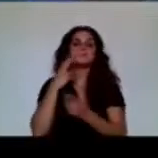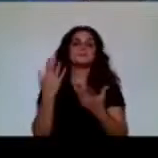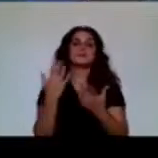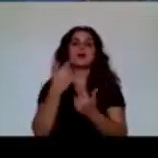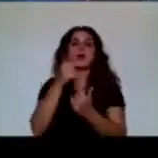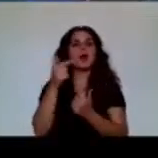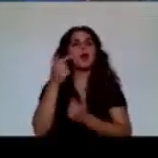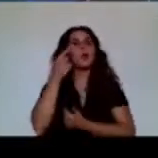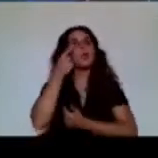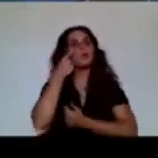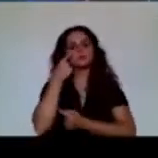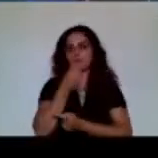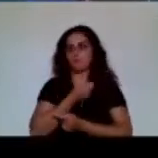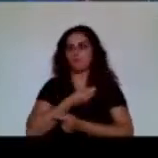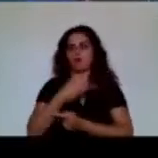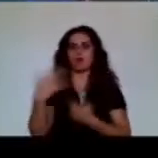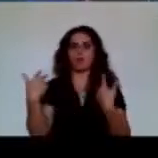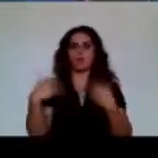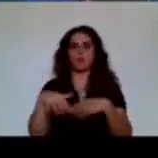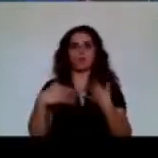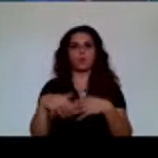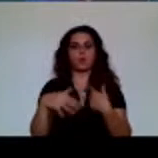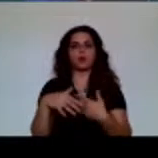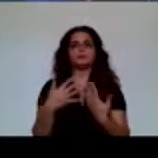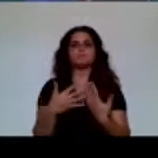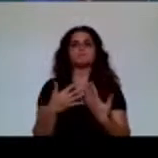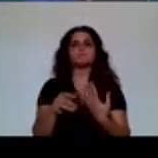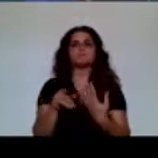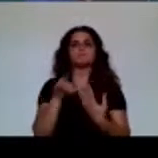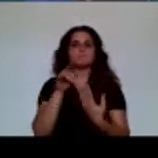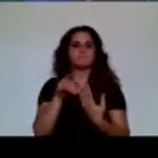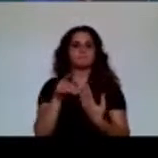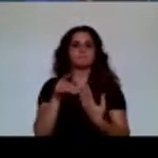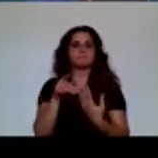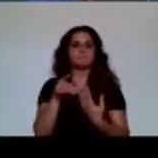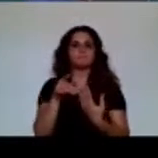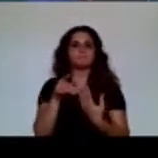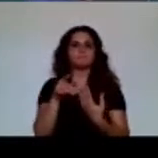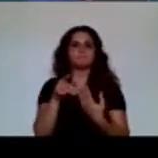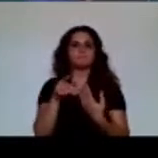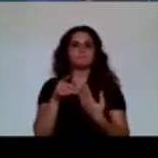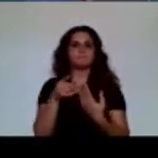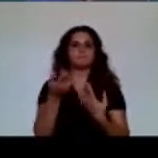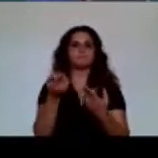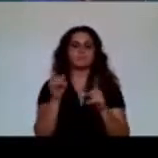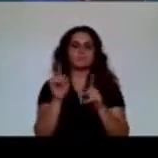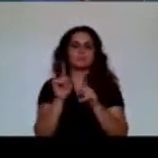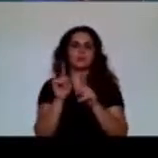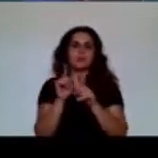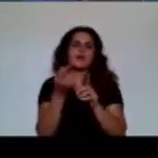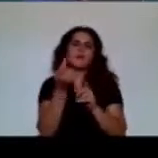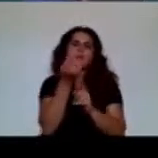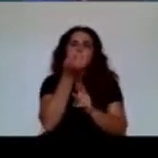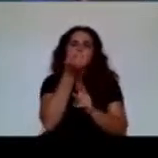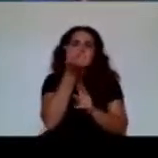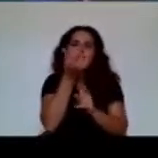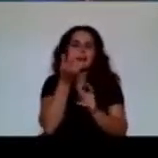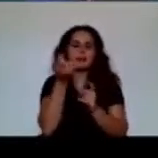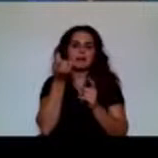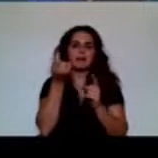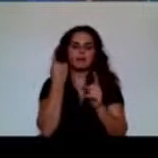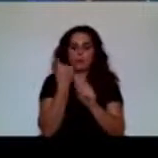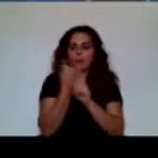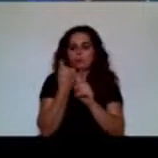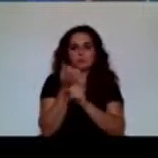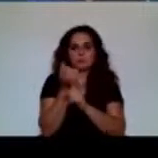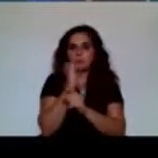of knowledge on this, and so this is only a very tiny slice of what we know that can